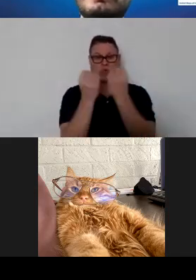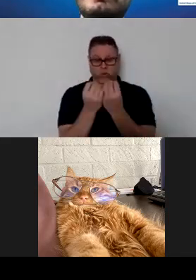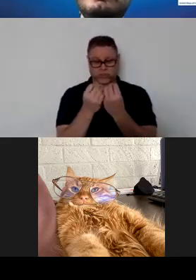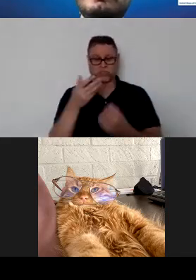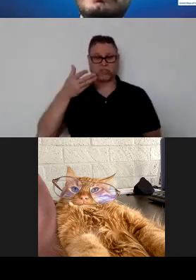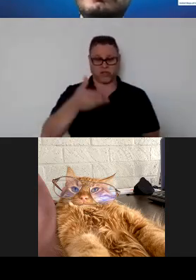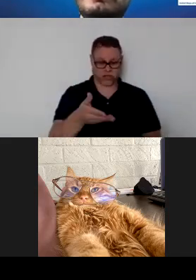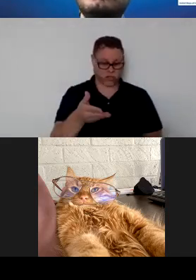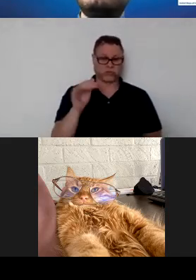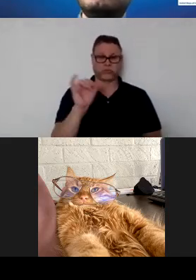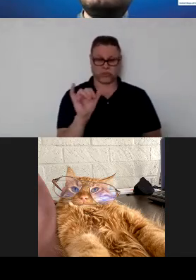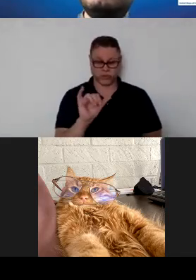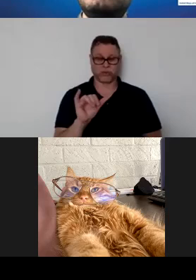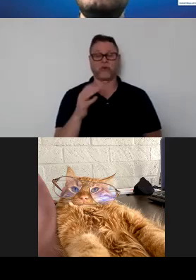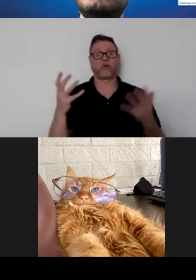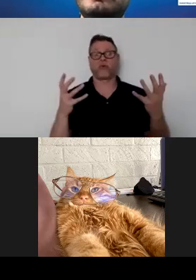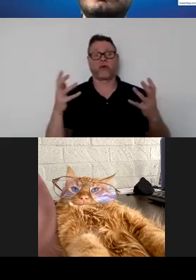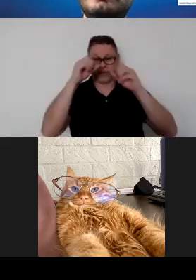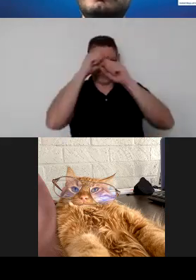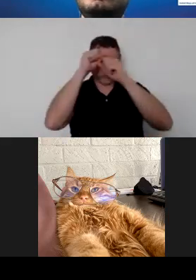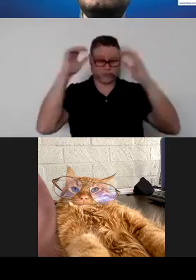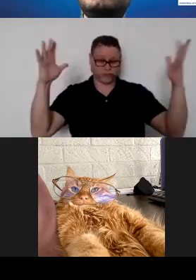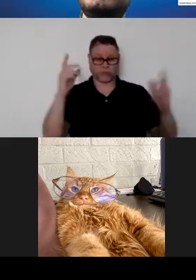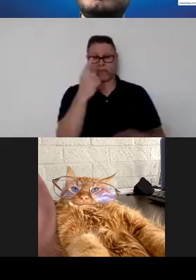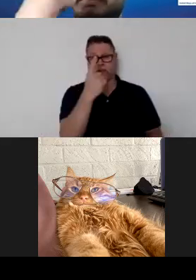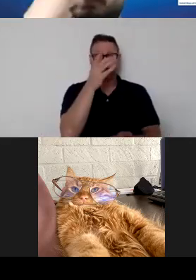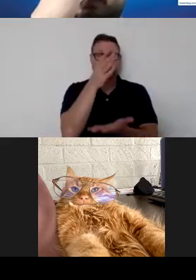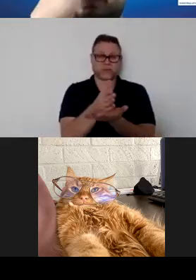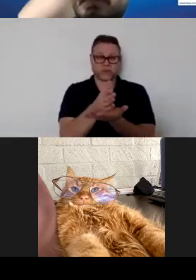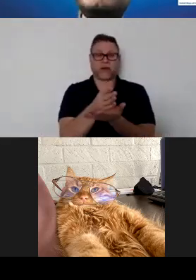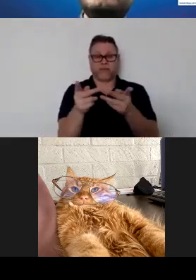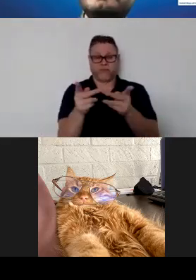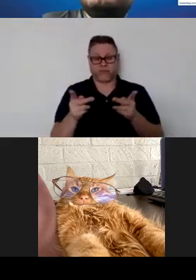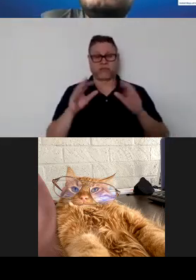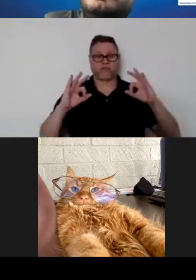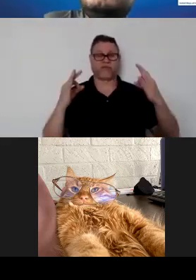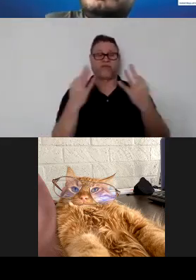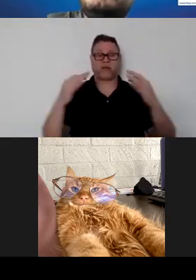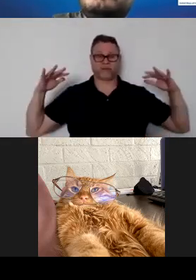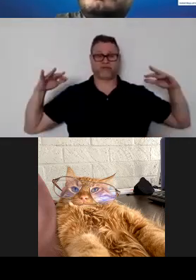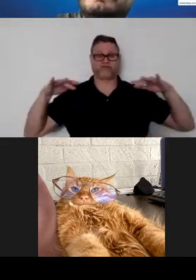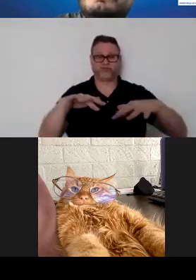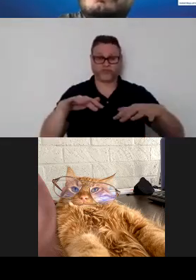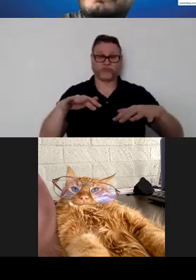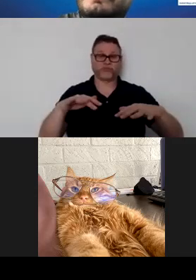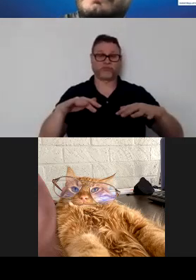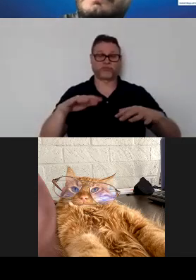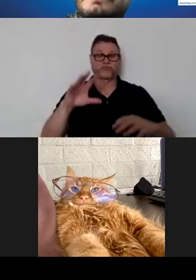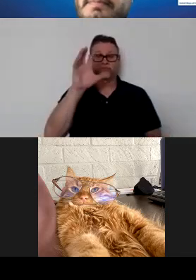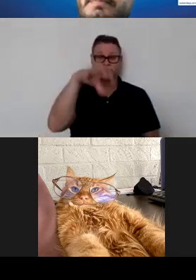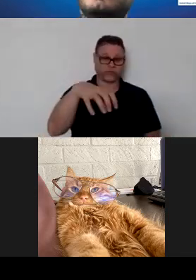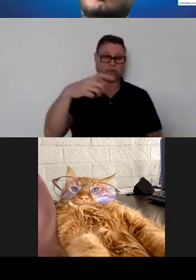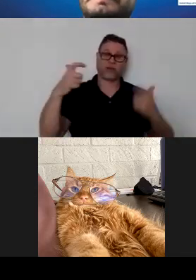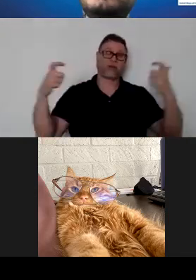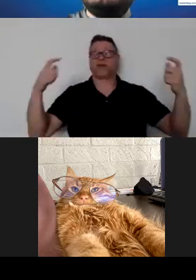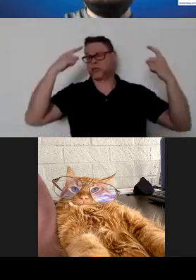well. So basically what they're envisioning is this one-stop sort of place for families. And their big dream is